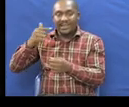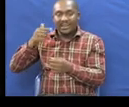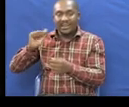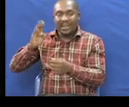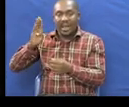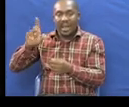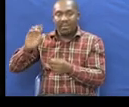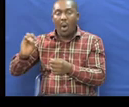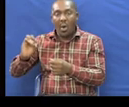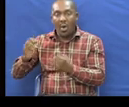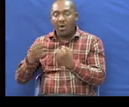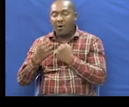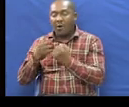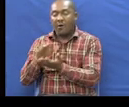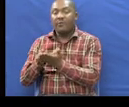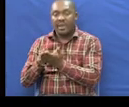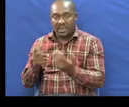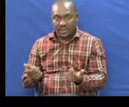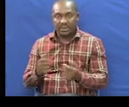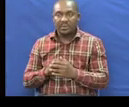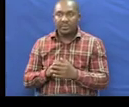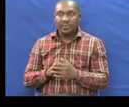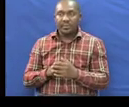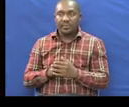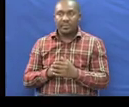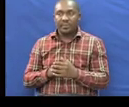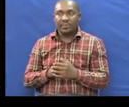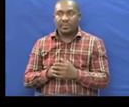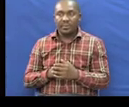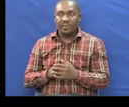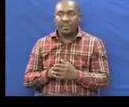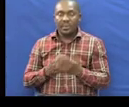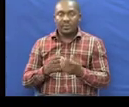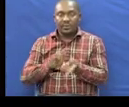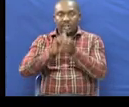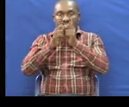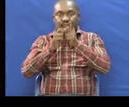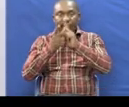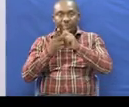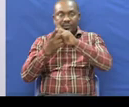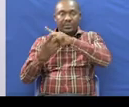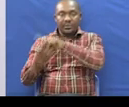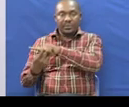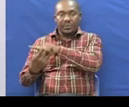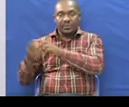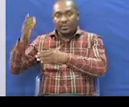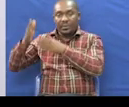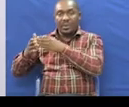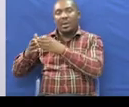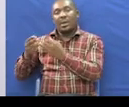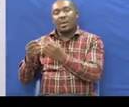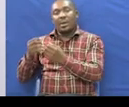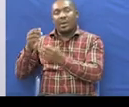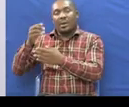Thank you very much for listening. I hope that you have enjoyed enough. But